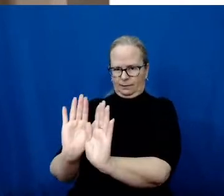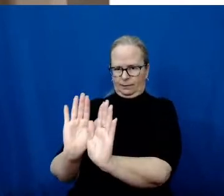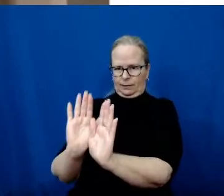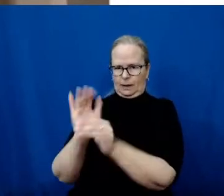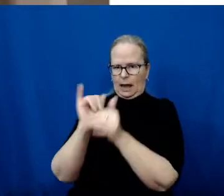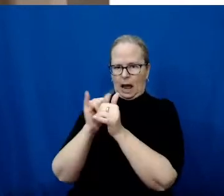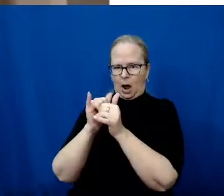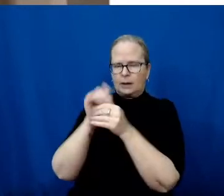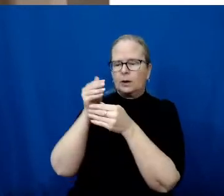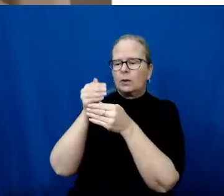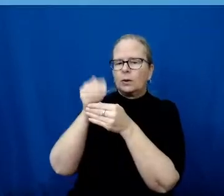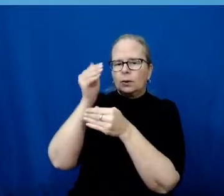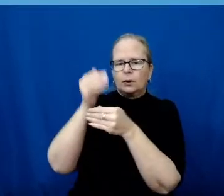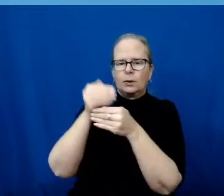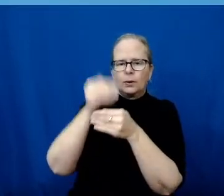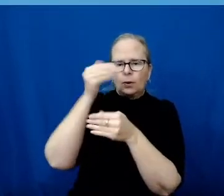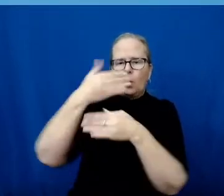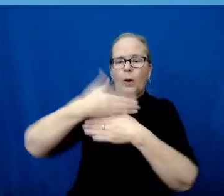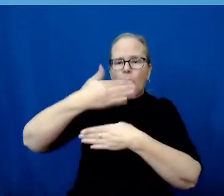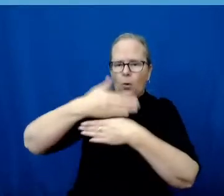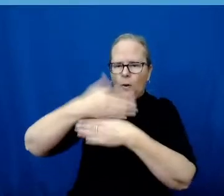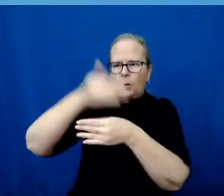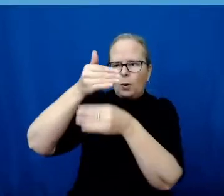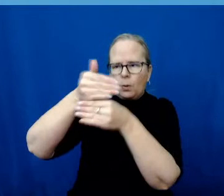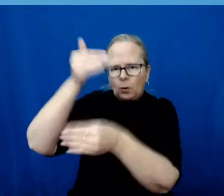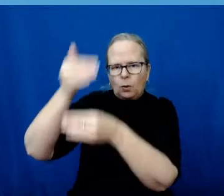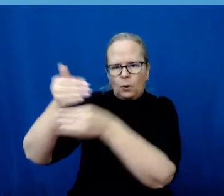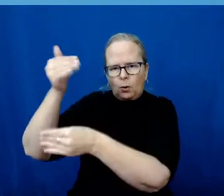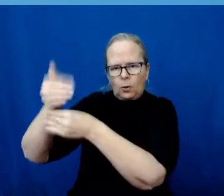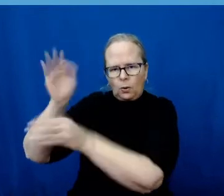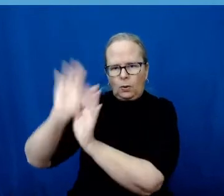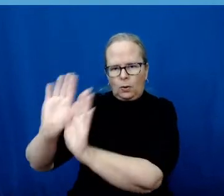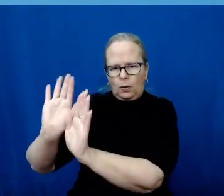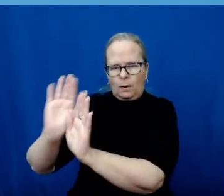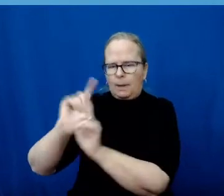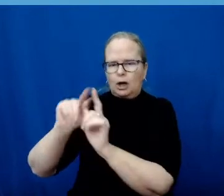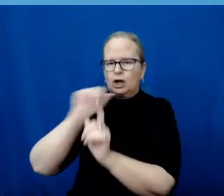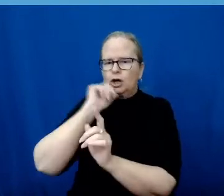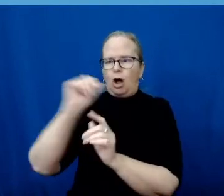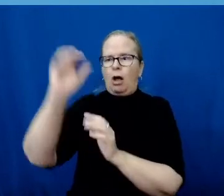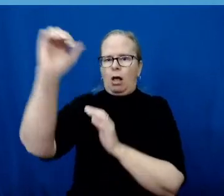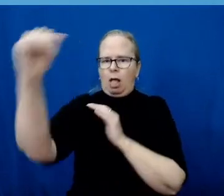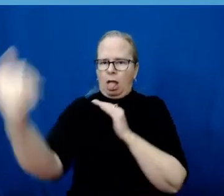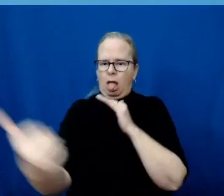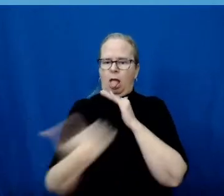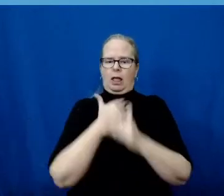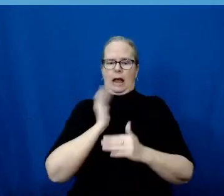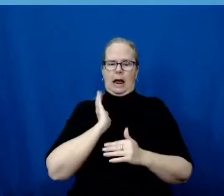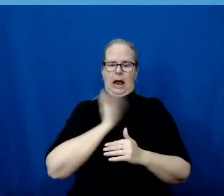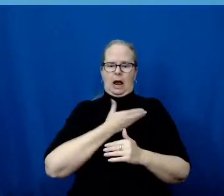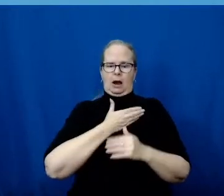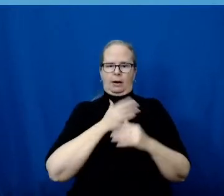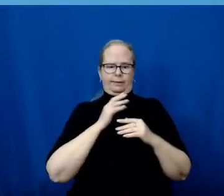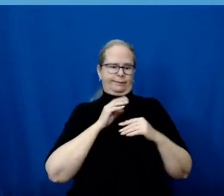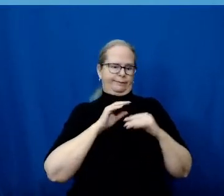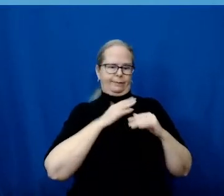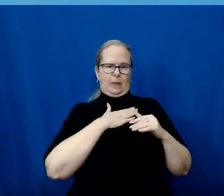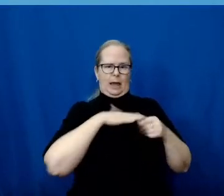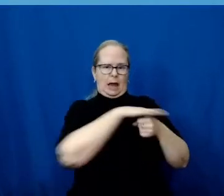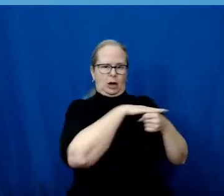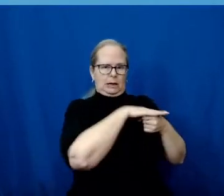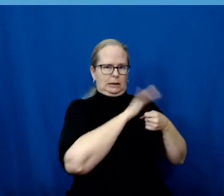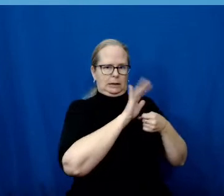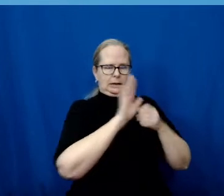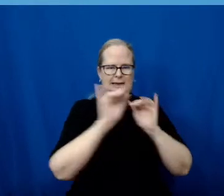weren't forcing air back into the sort of clean area. Secondly, we used filtration. So what you see